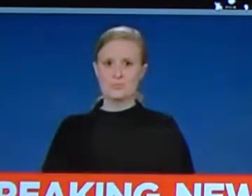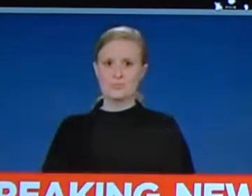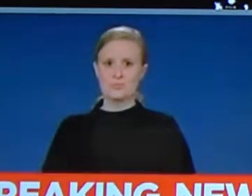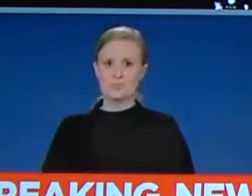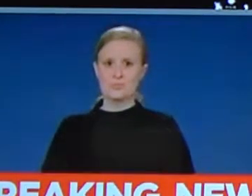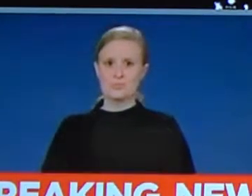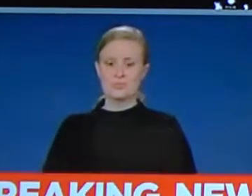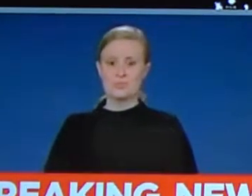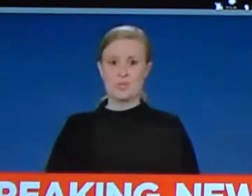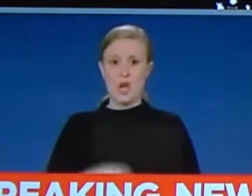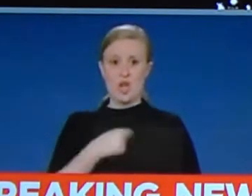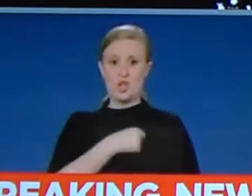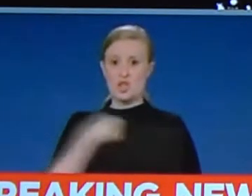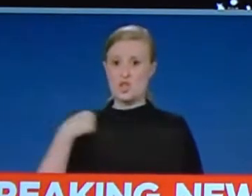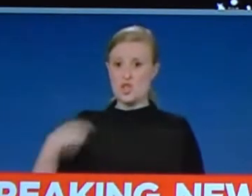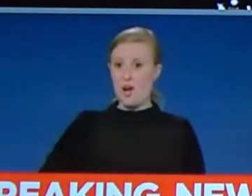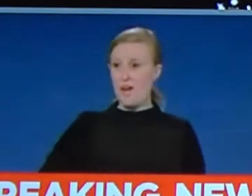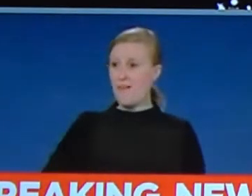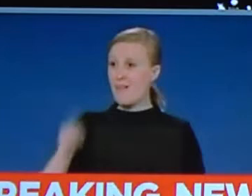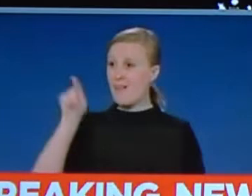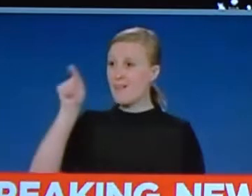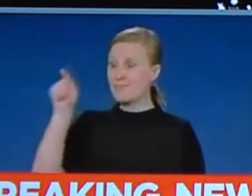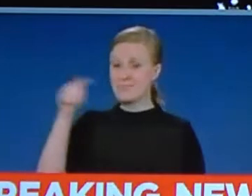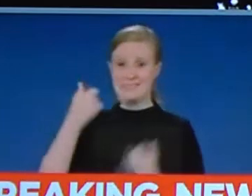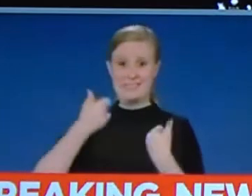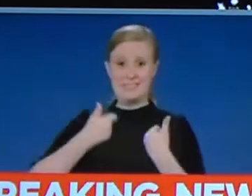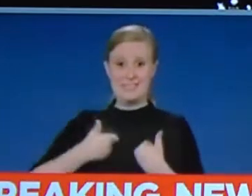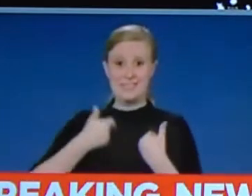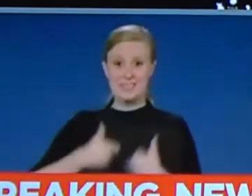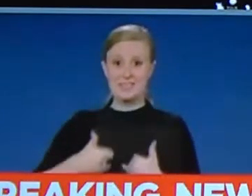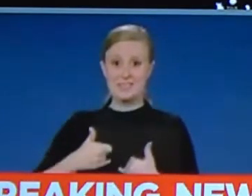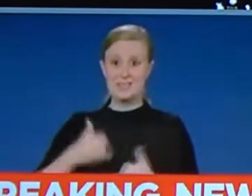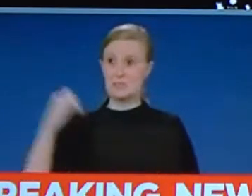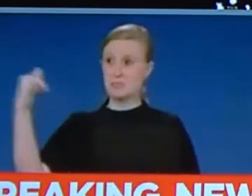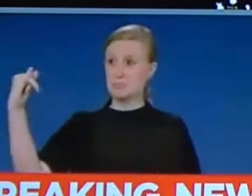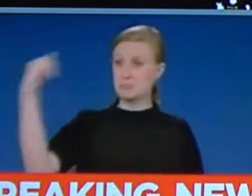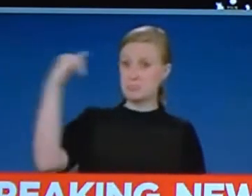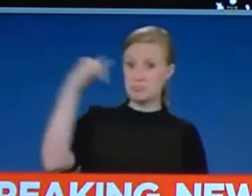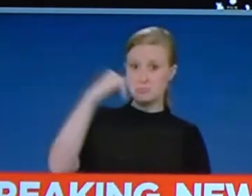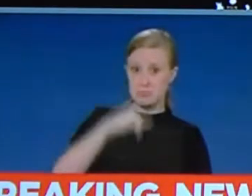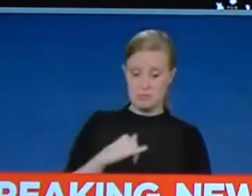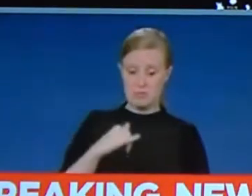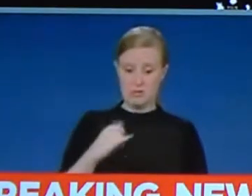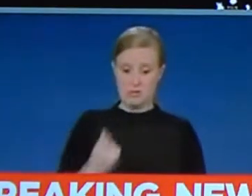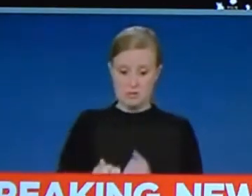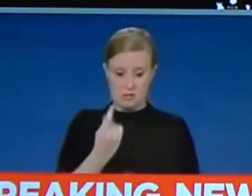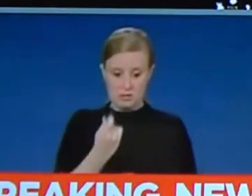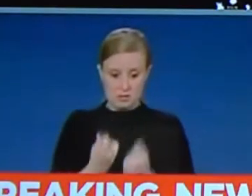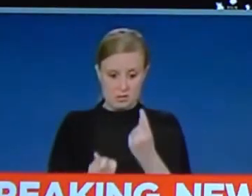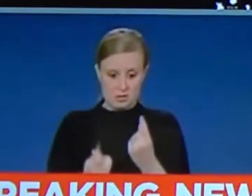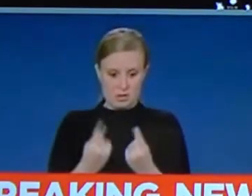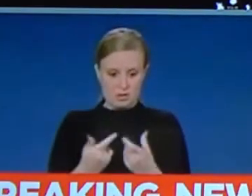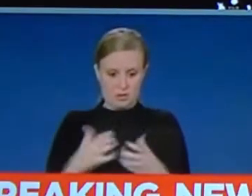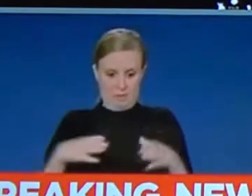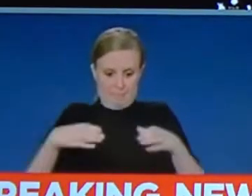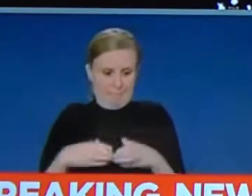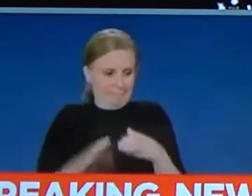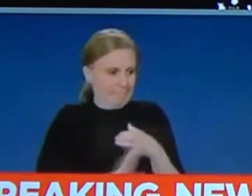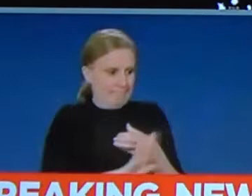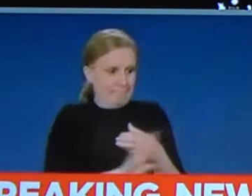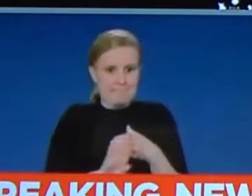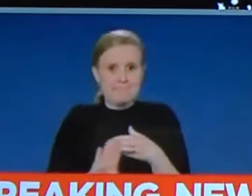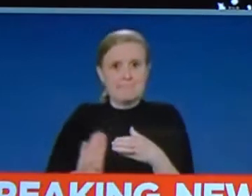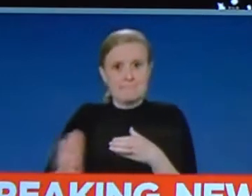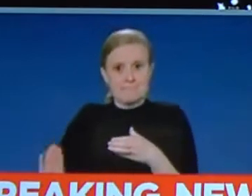come from China in those early days was incredibly important and has put Australia in the position that we have been in now for these many weeks, where we've been able